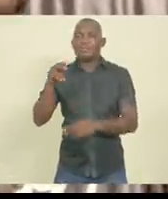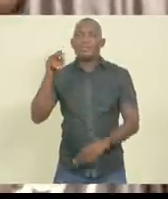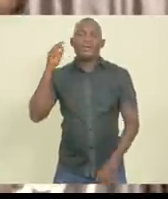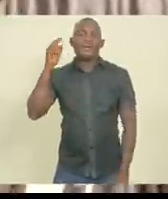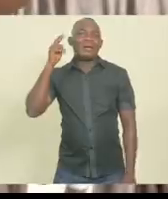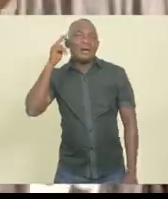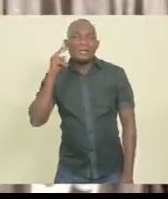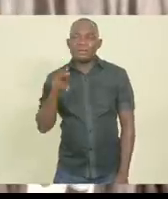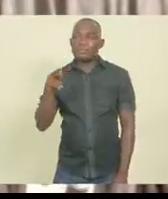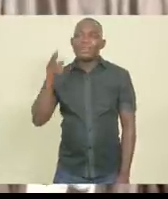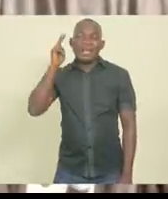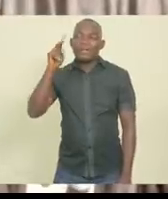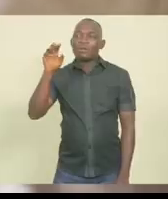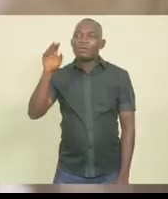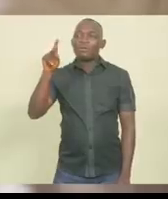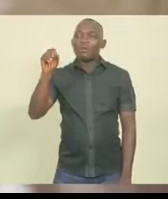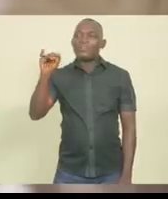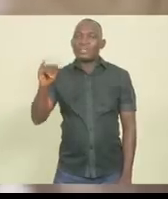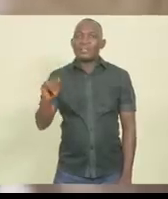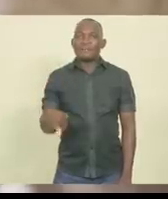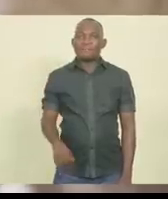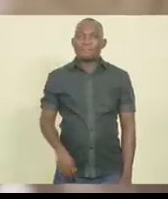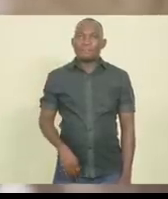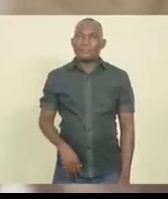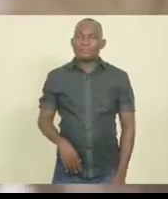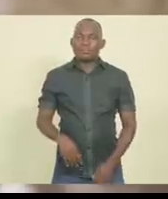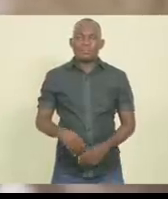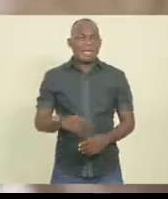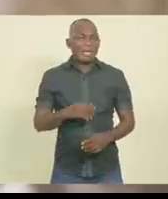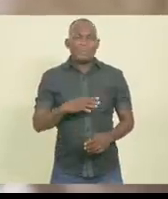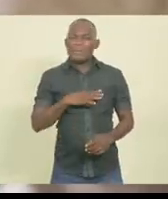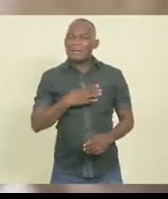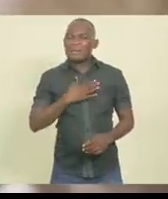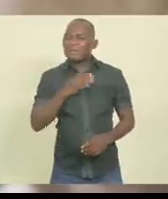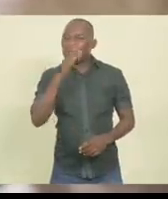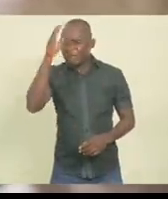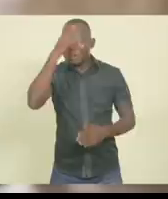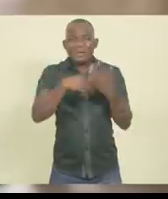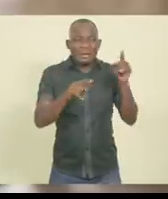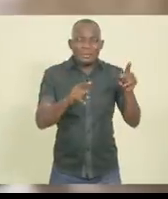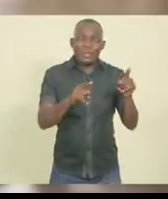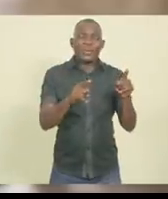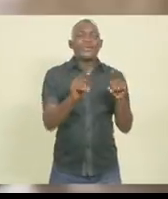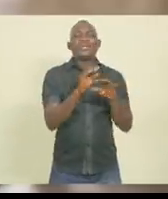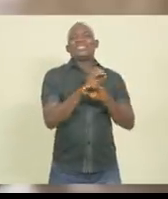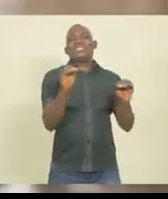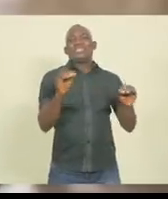Call me Uncle Coffee. What happened to my mommy and daddy? Nothing happened to